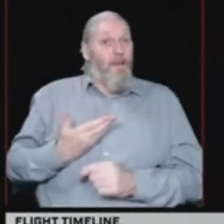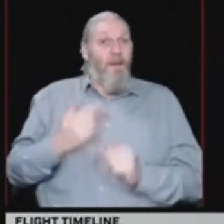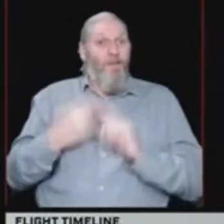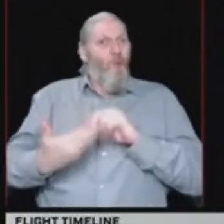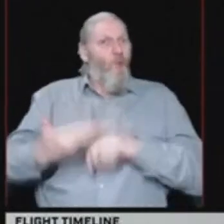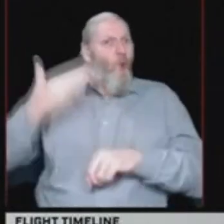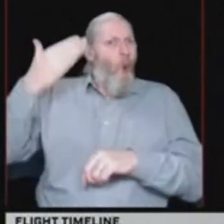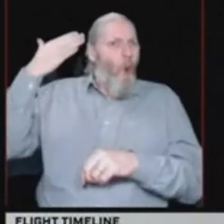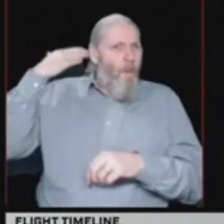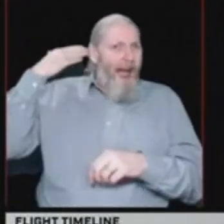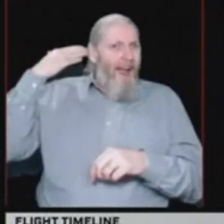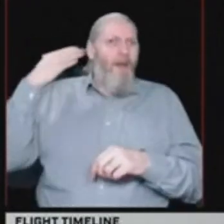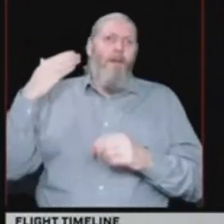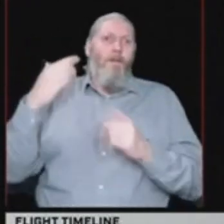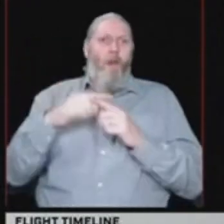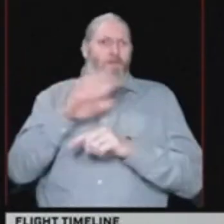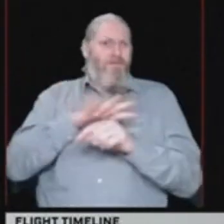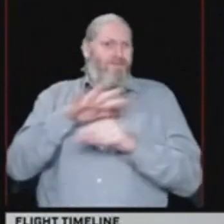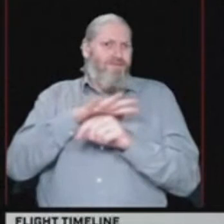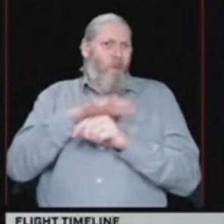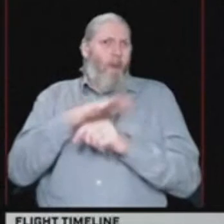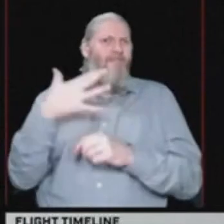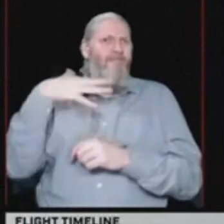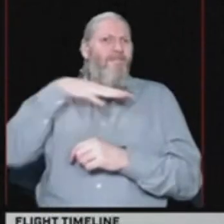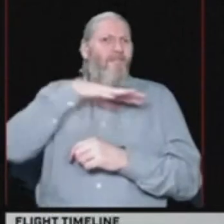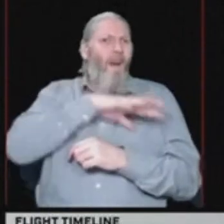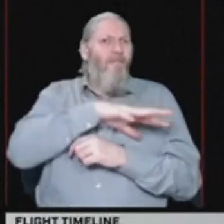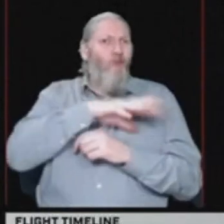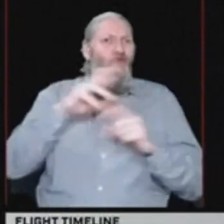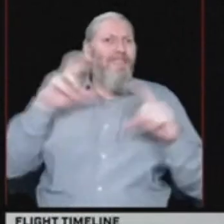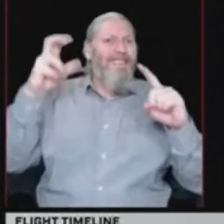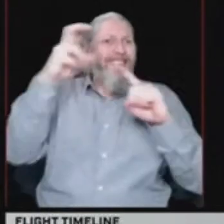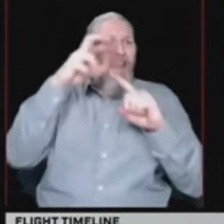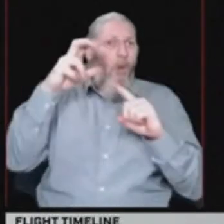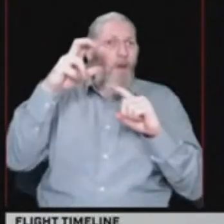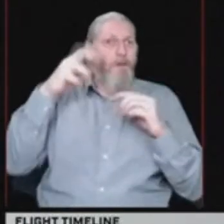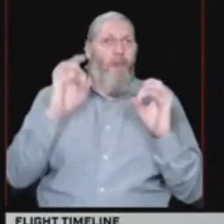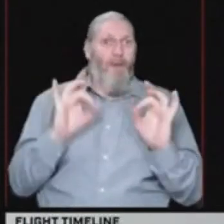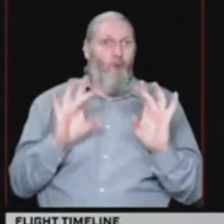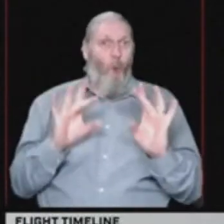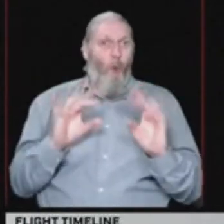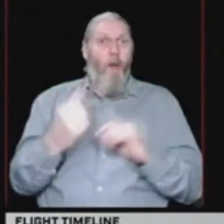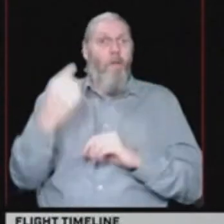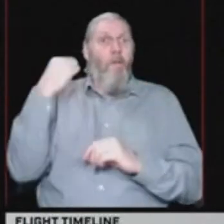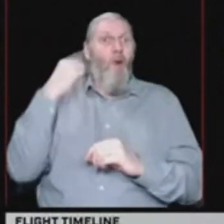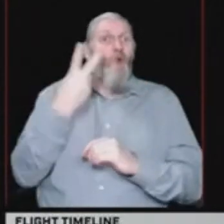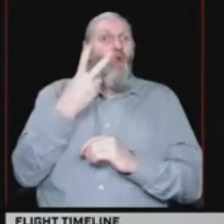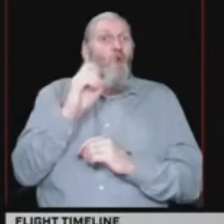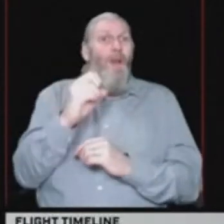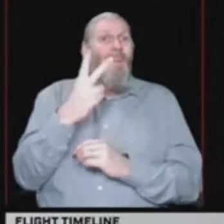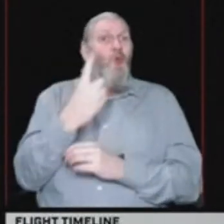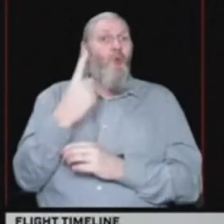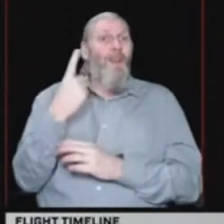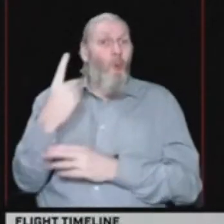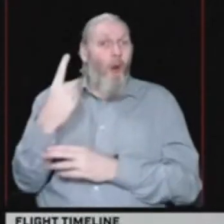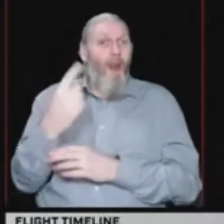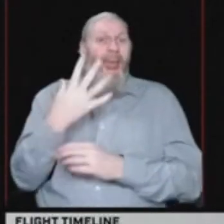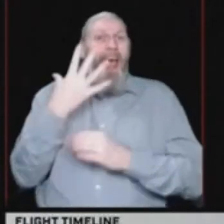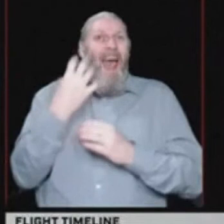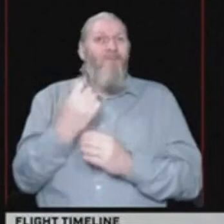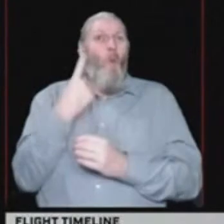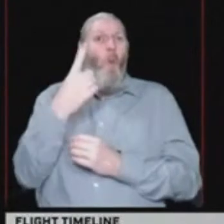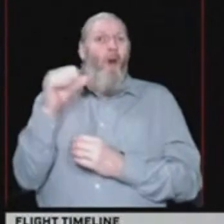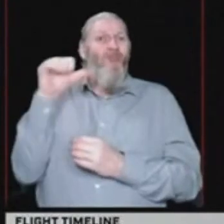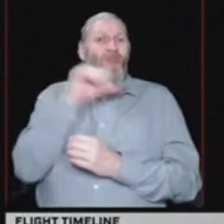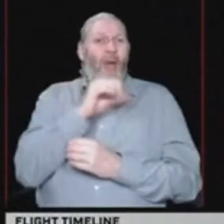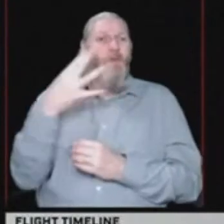launched globally. But in 2021, so just a couple of years later, there were 1,900 satellites